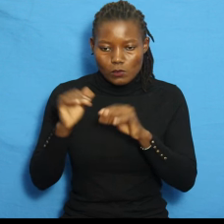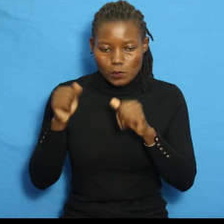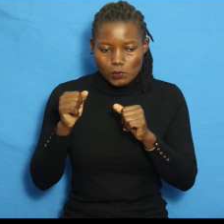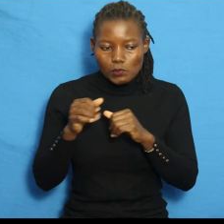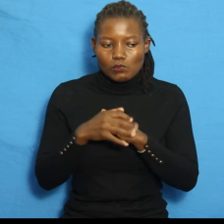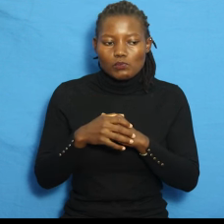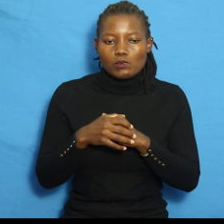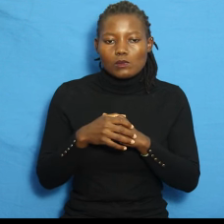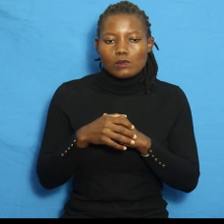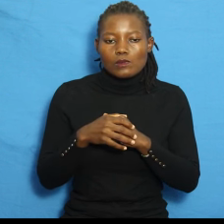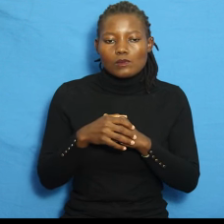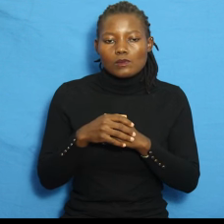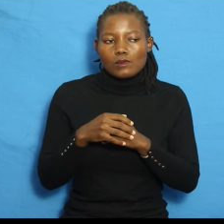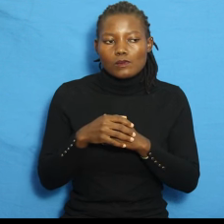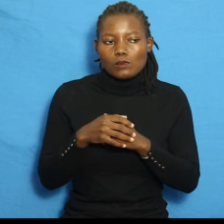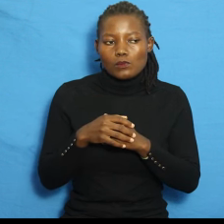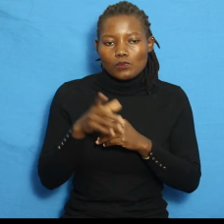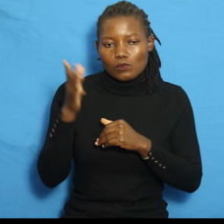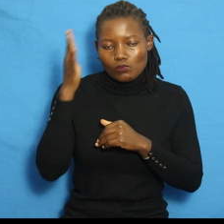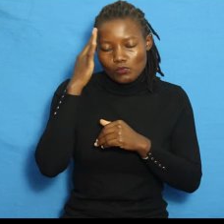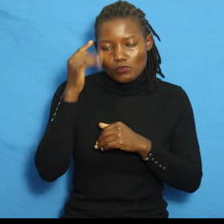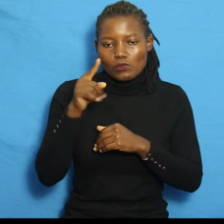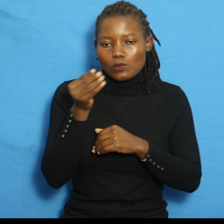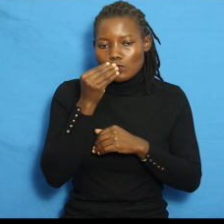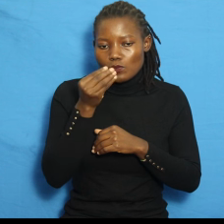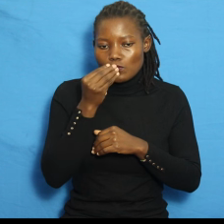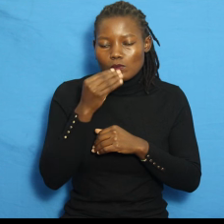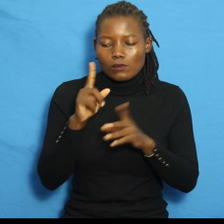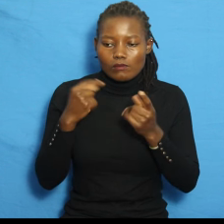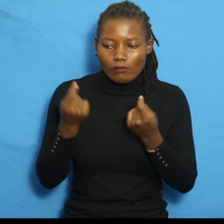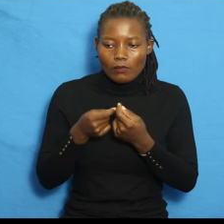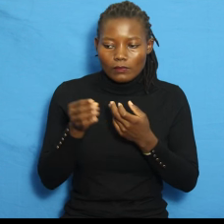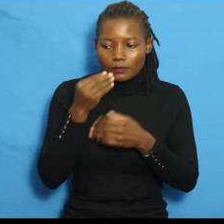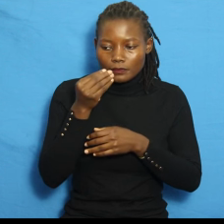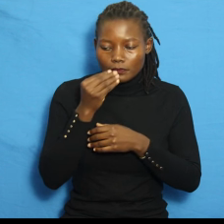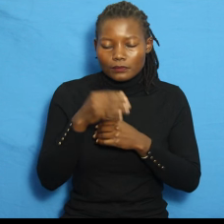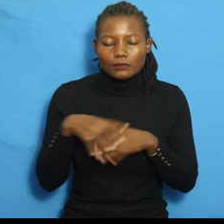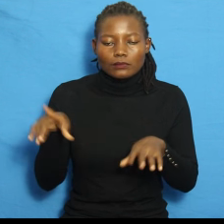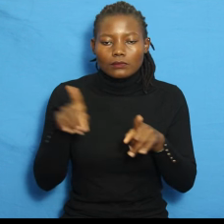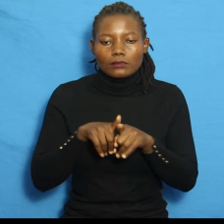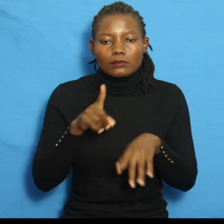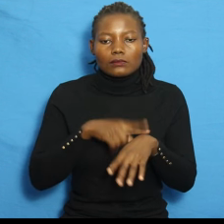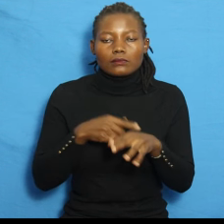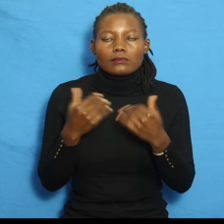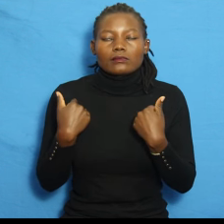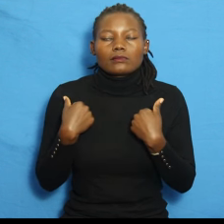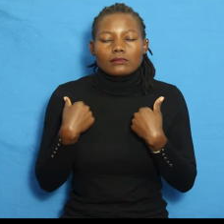Physiologically, you can also watch your diet in terms of the kind of food that you